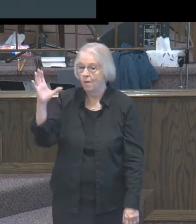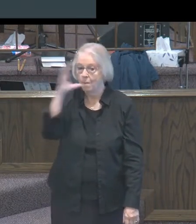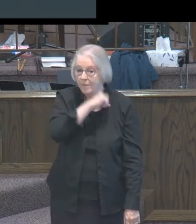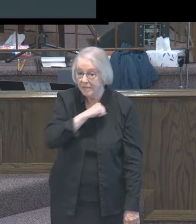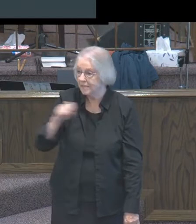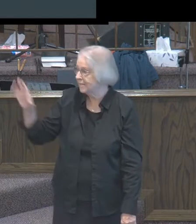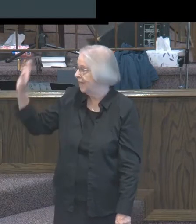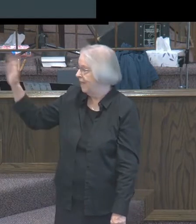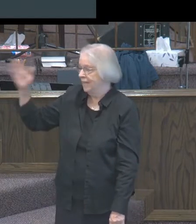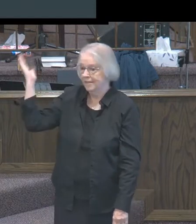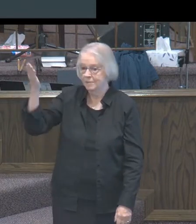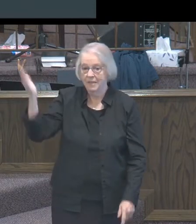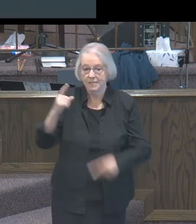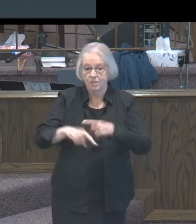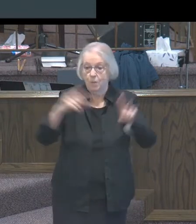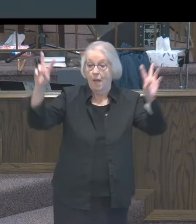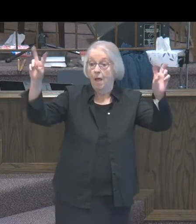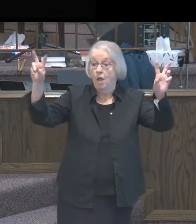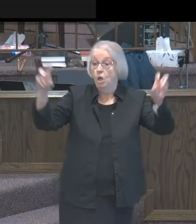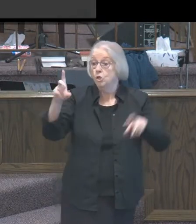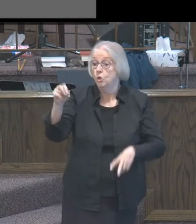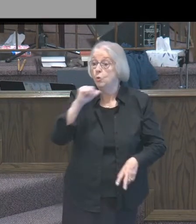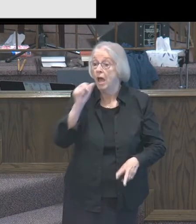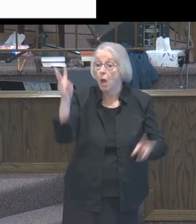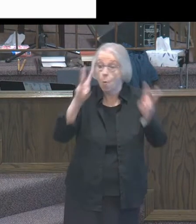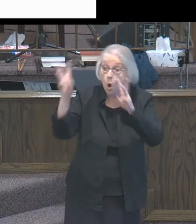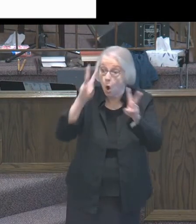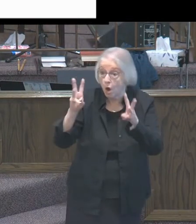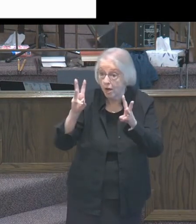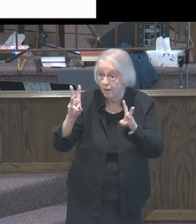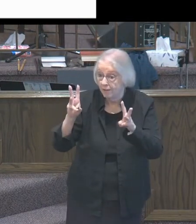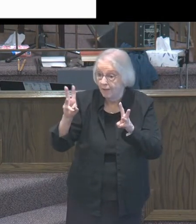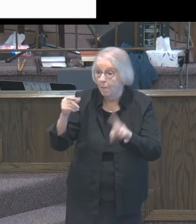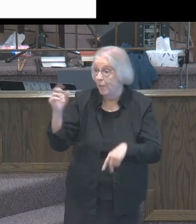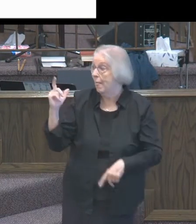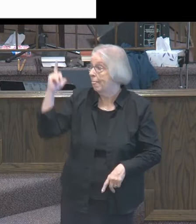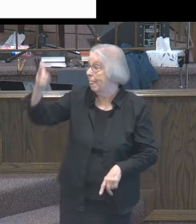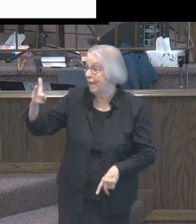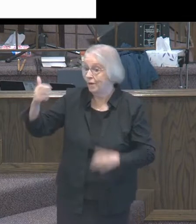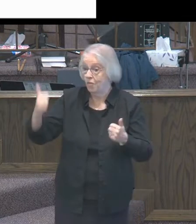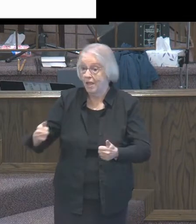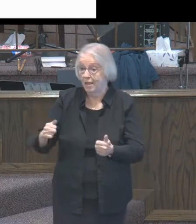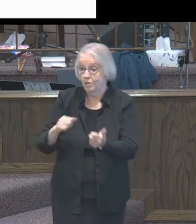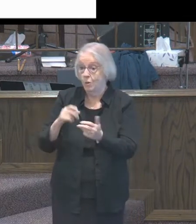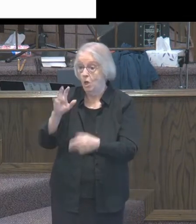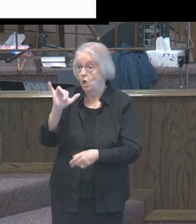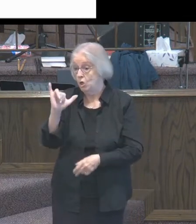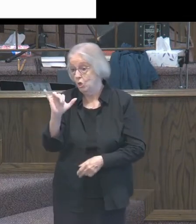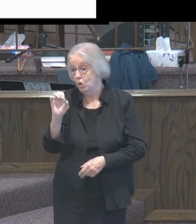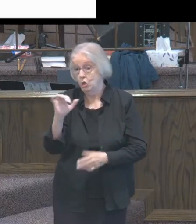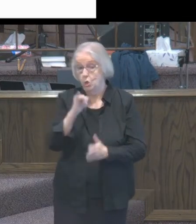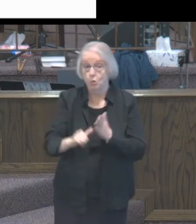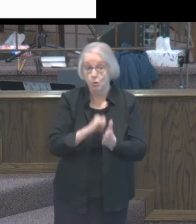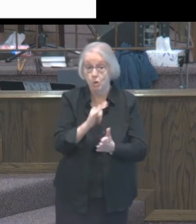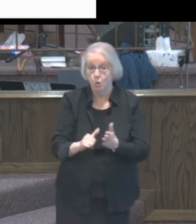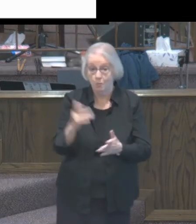chapter 5, we will begin in verse number 21. Stand with me, if you will, as we read God's